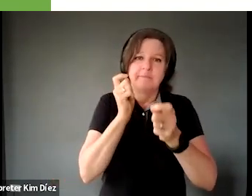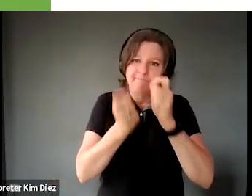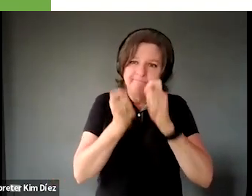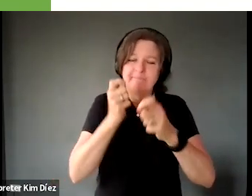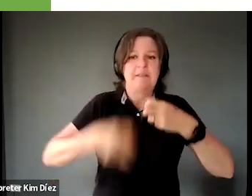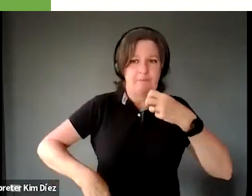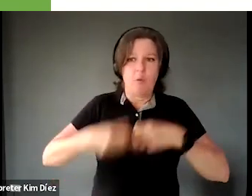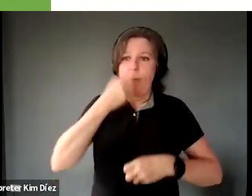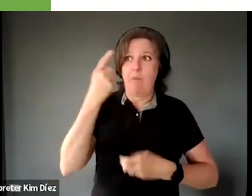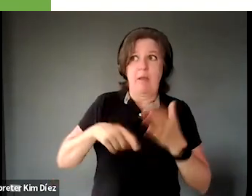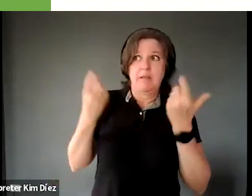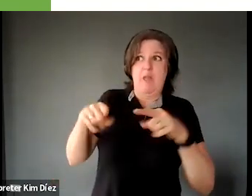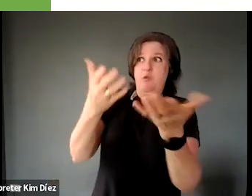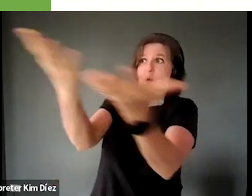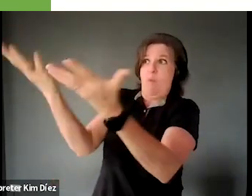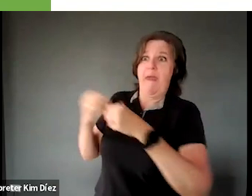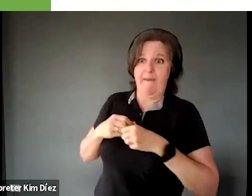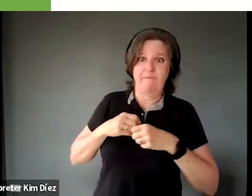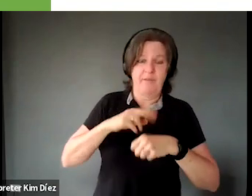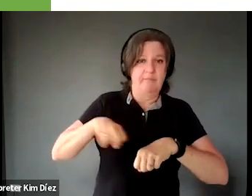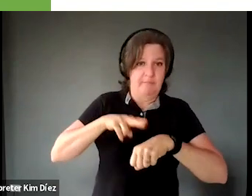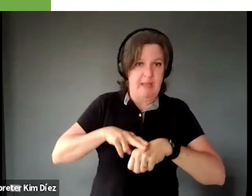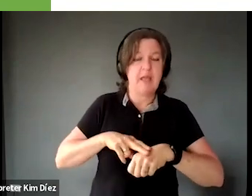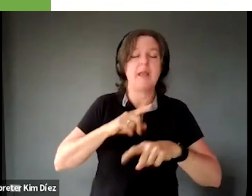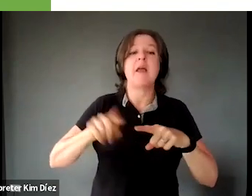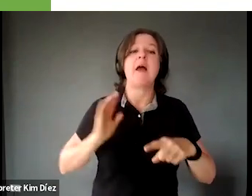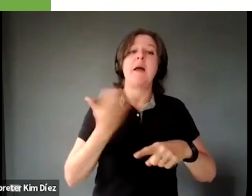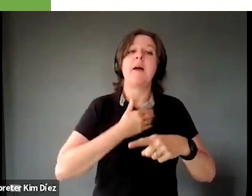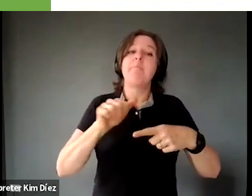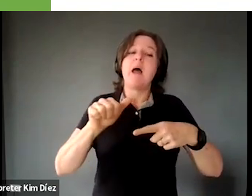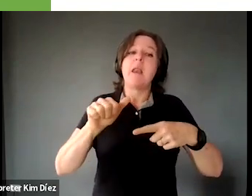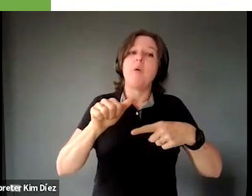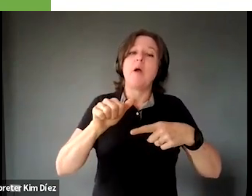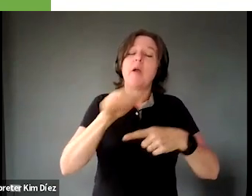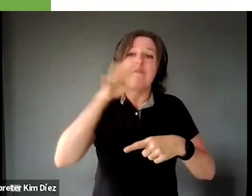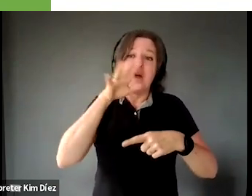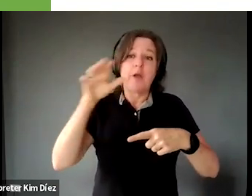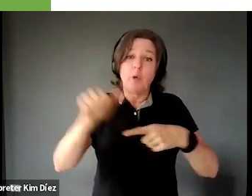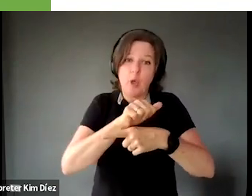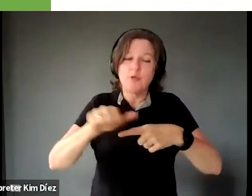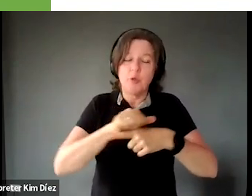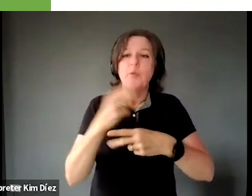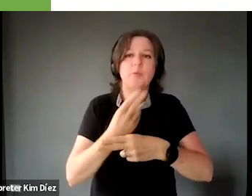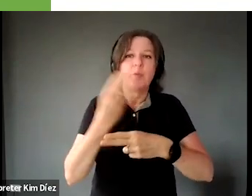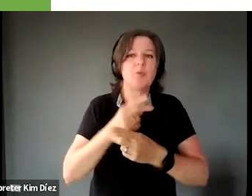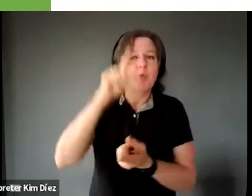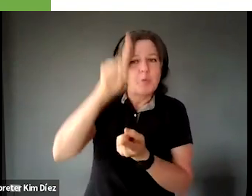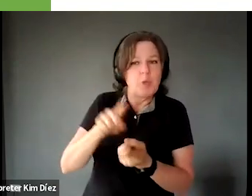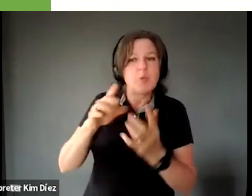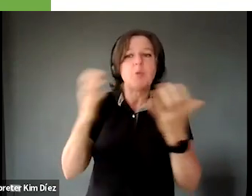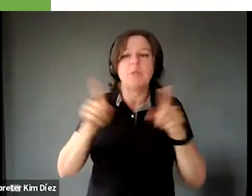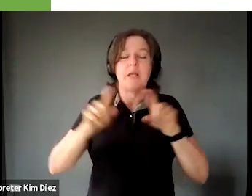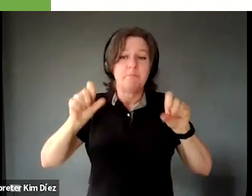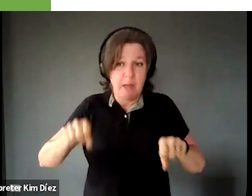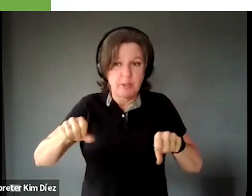ones are very hard to manage because it's what's already present there. But agricultural practices